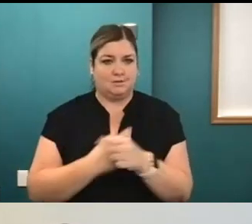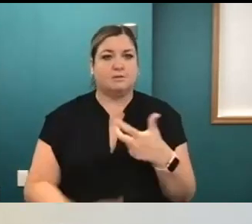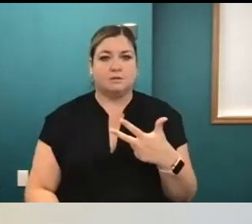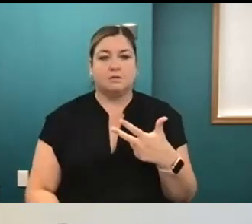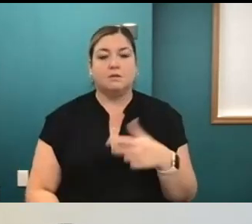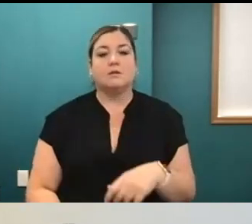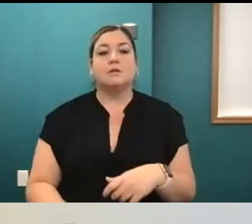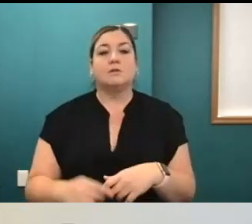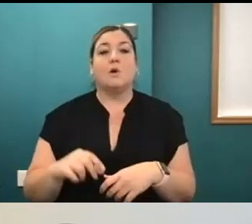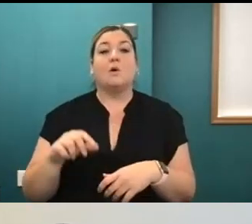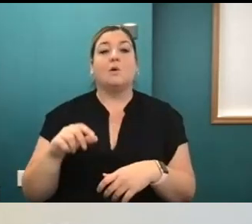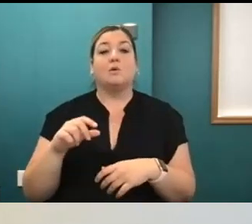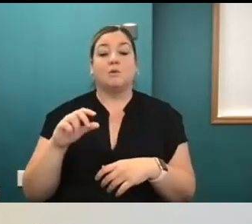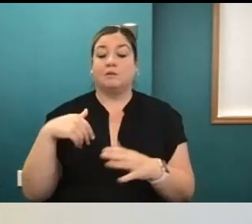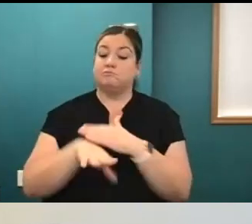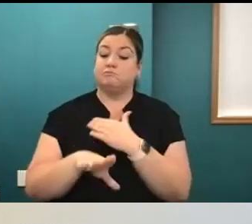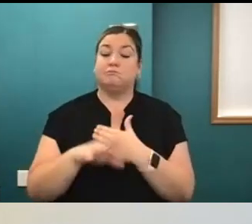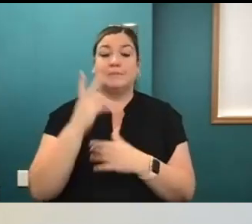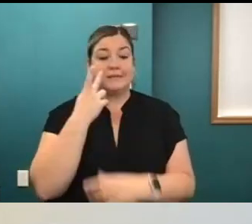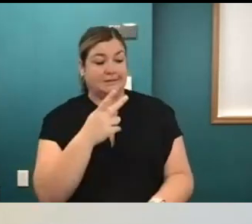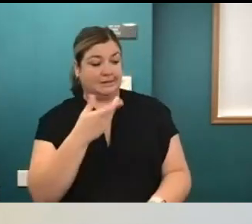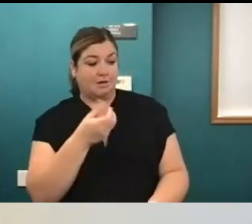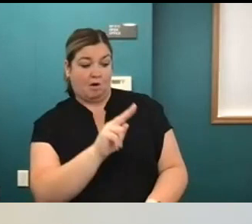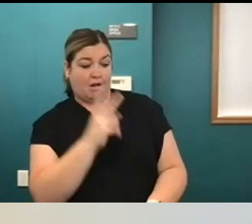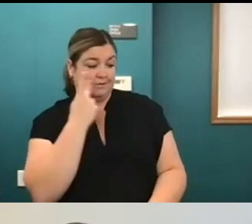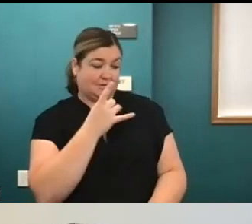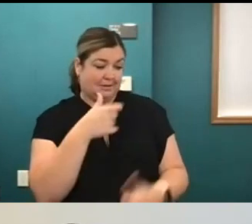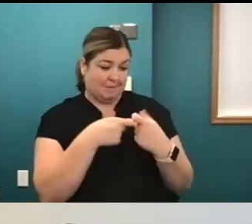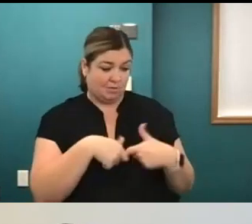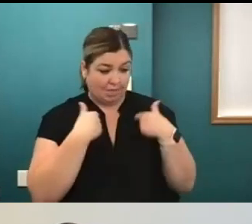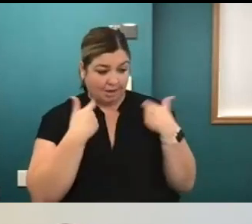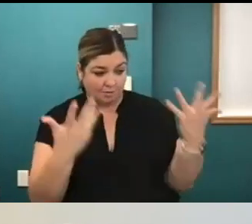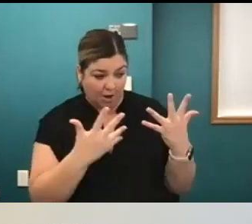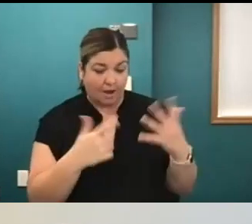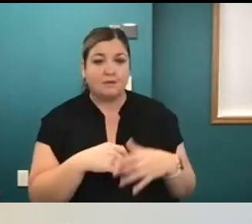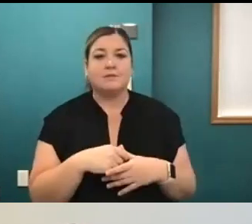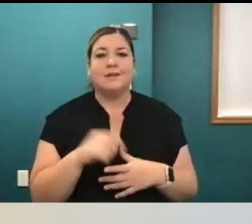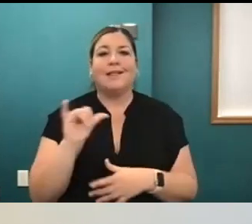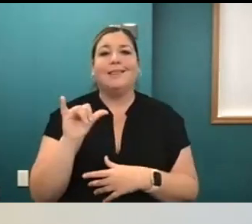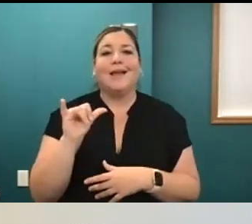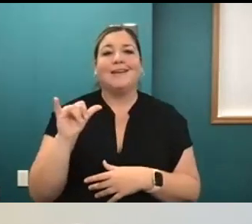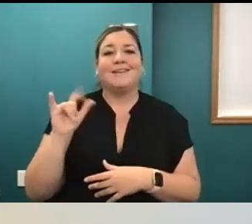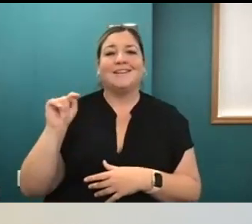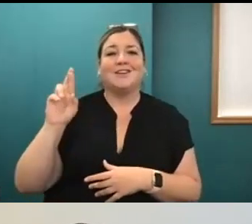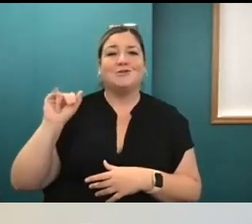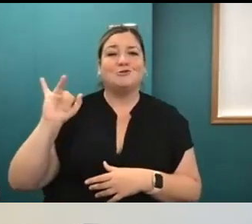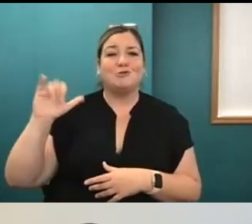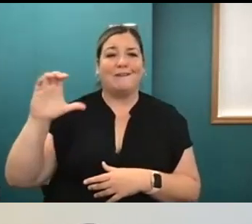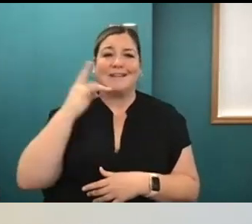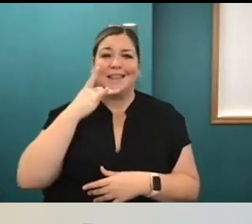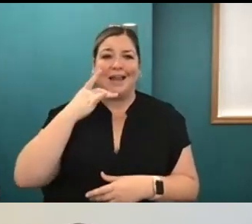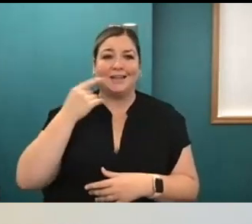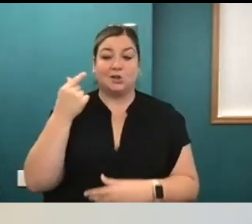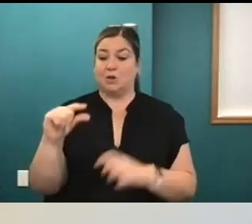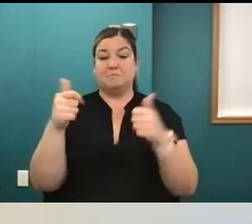turn this on when the student gets there and see what battery life it is. And we like to say it's kind of like a traffic light. Green means it's good to go for the